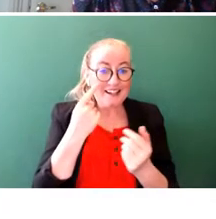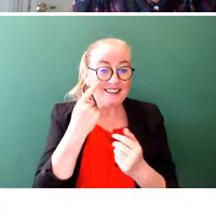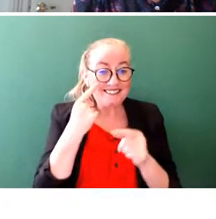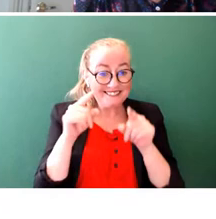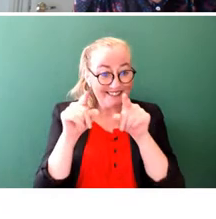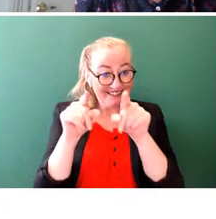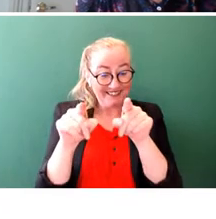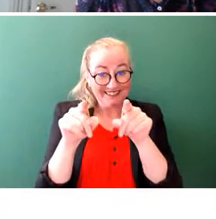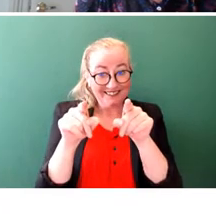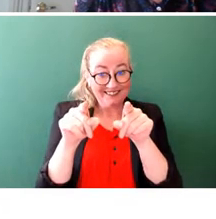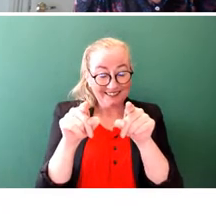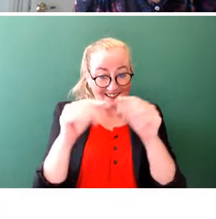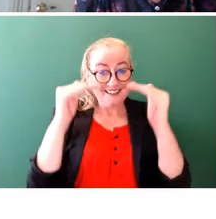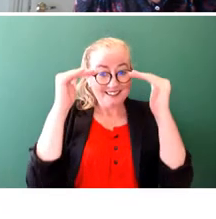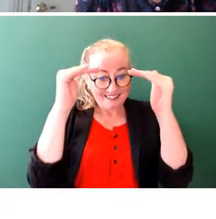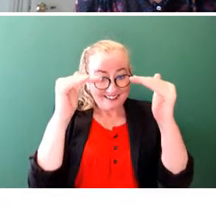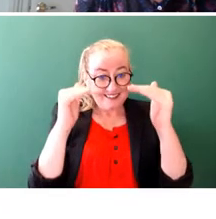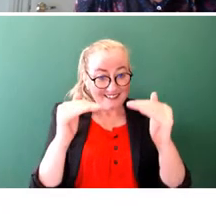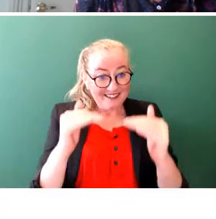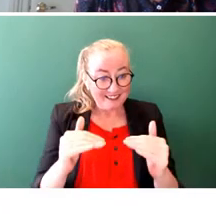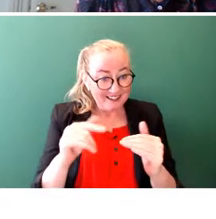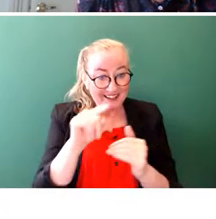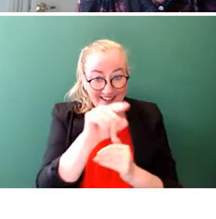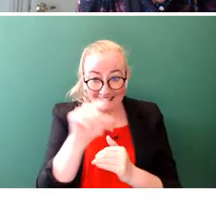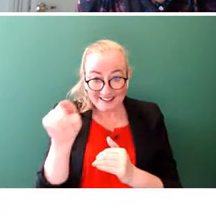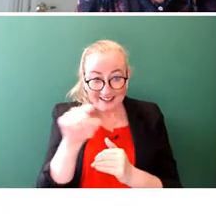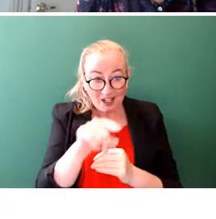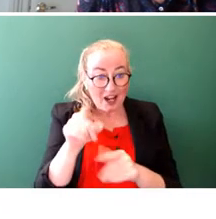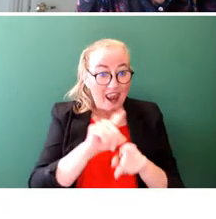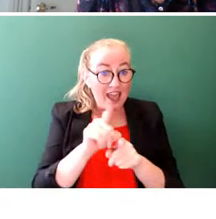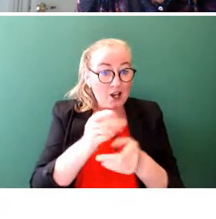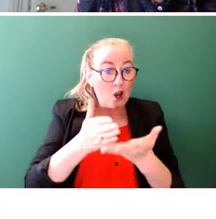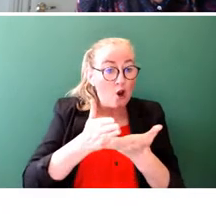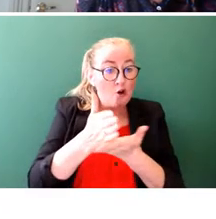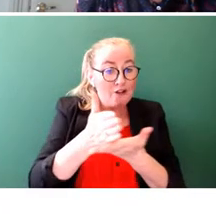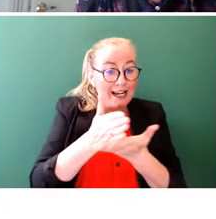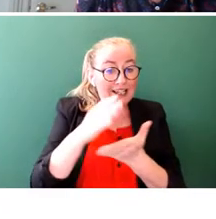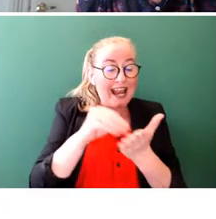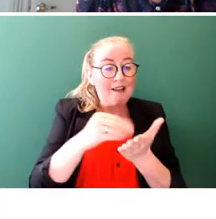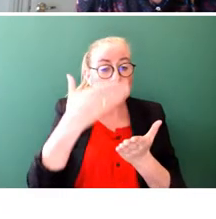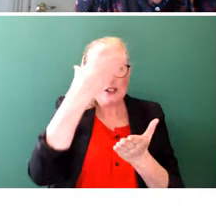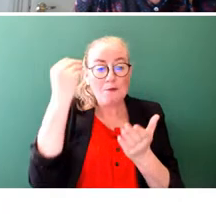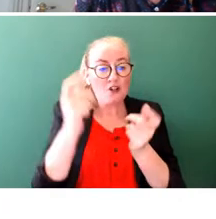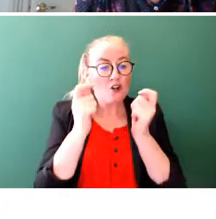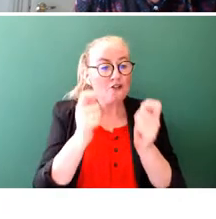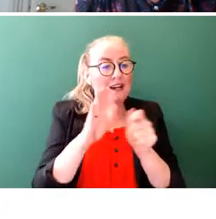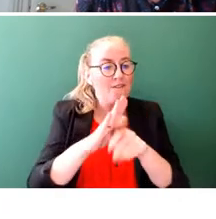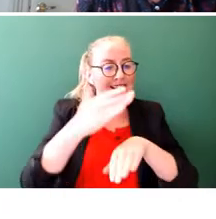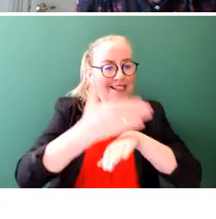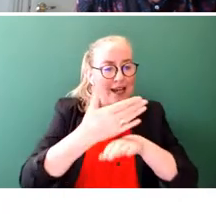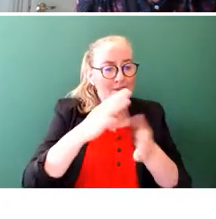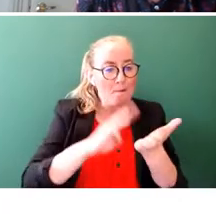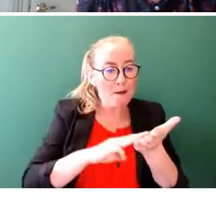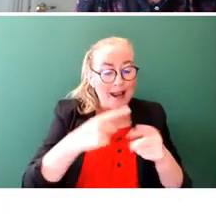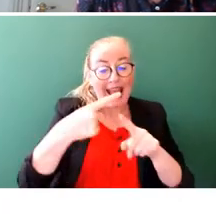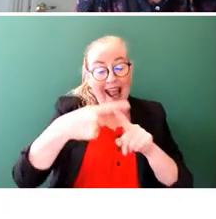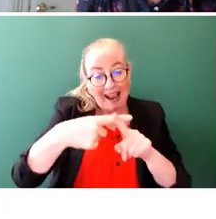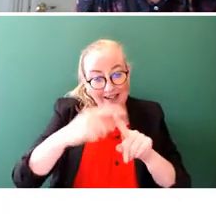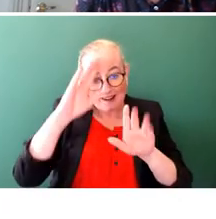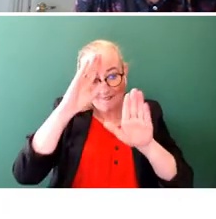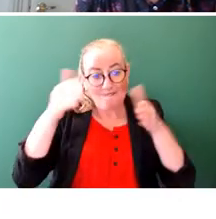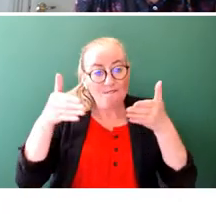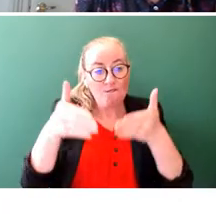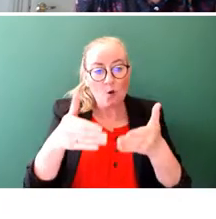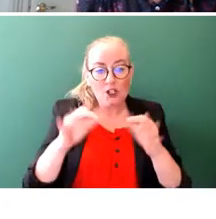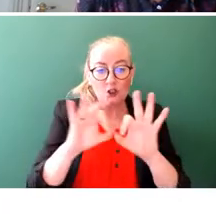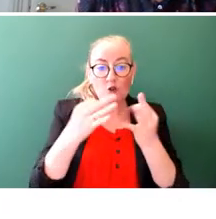where Irish Rail, for example, held dementia training for their staff members, but they also had focus groups with people with dementia